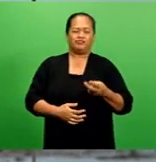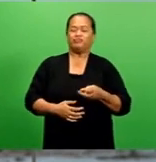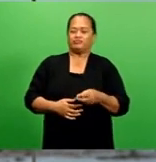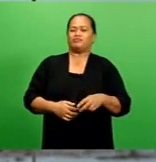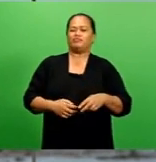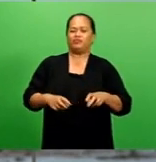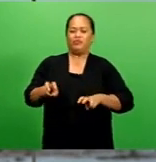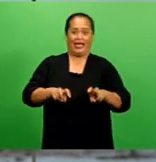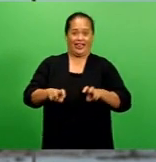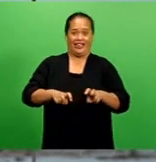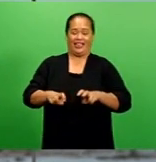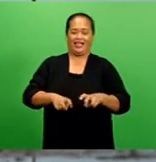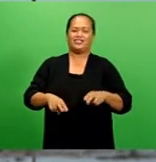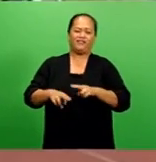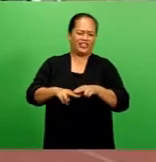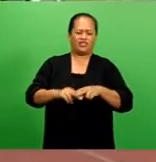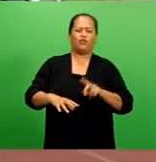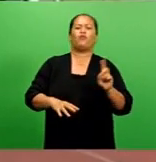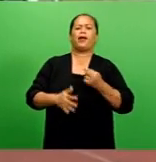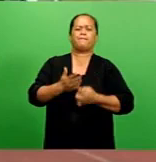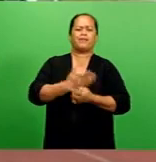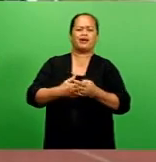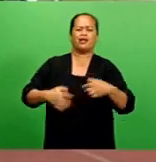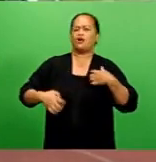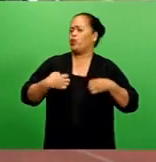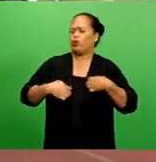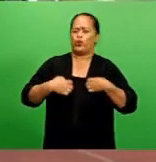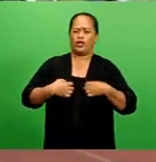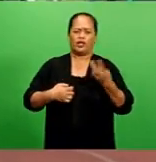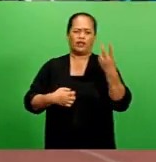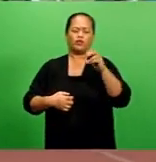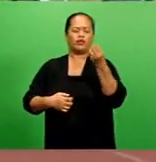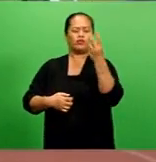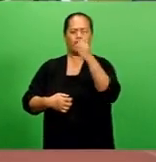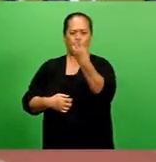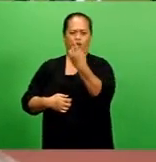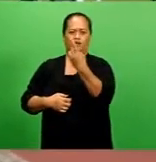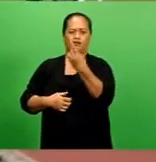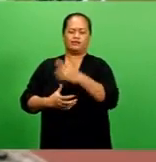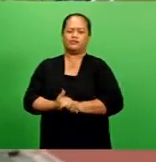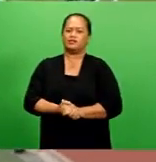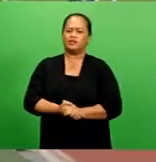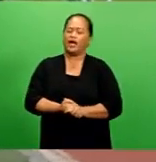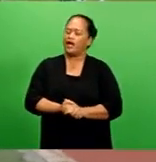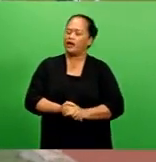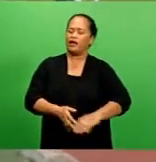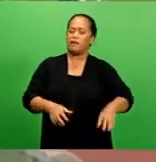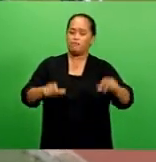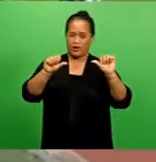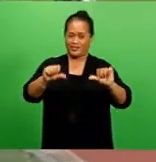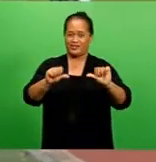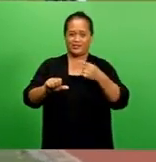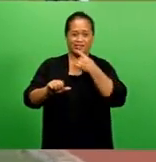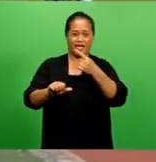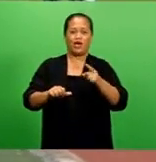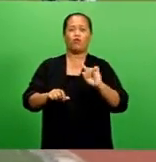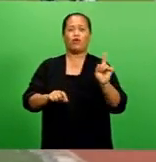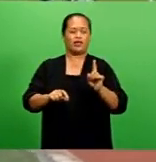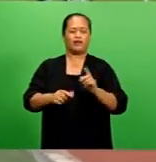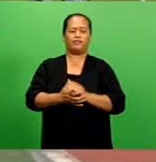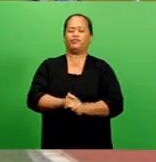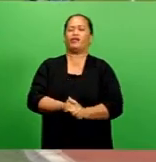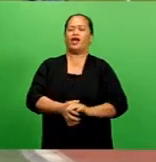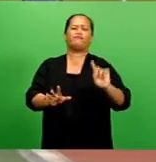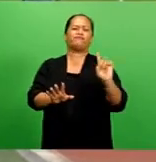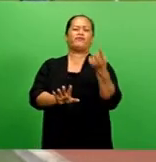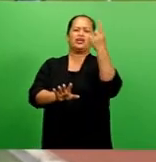athletes in its first competition of the year. President Filimoni Wuliwanga says they're starting their competitions early